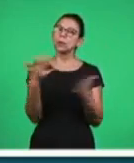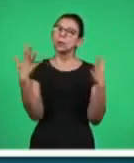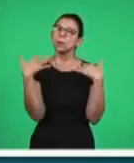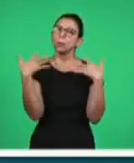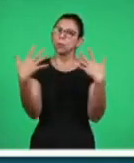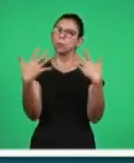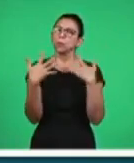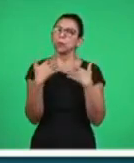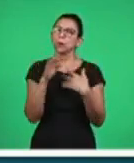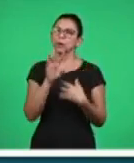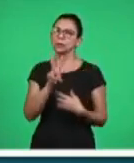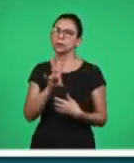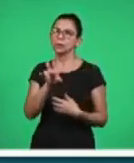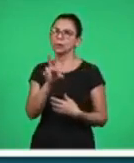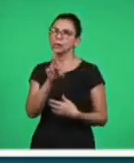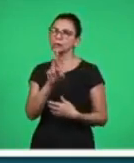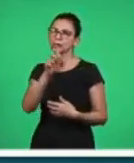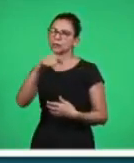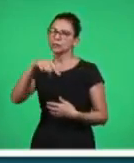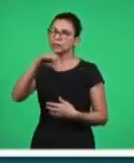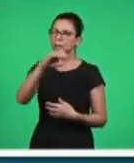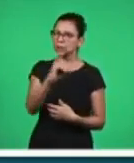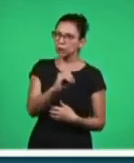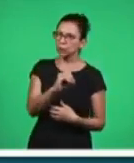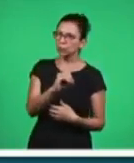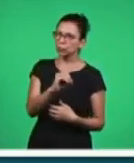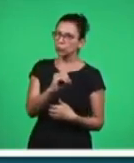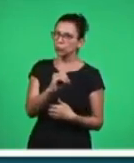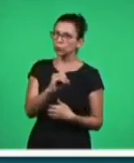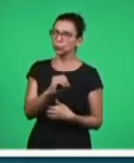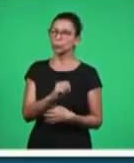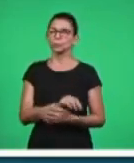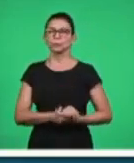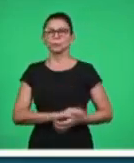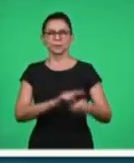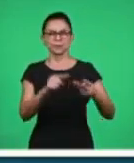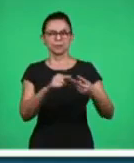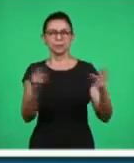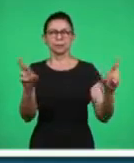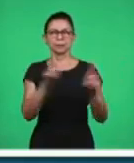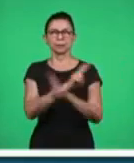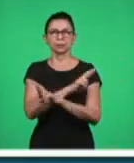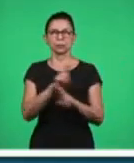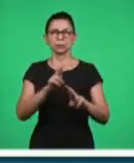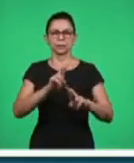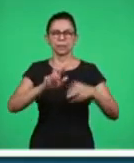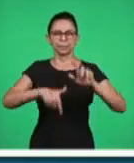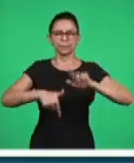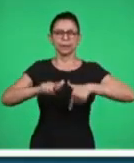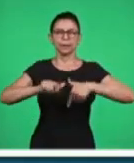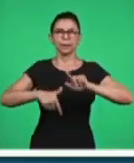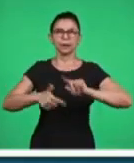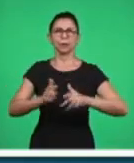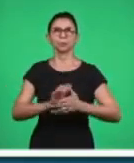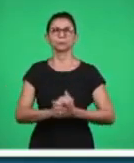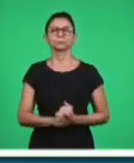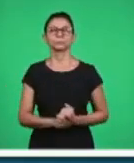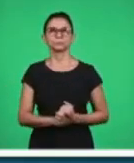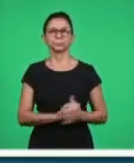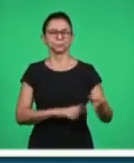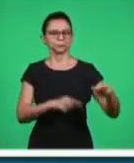know that summer is near. So this word was related to Israel. That was the second target, the second objective